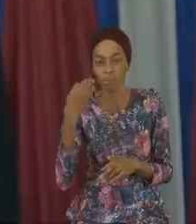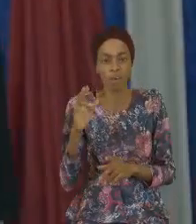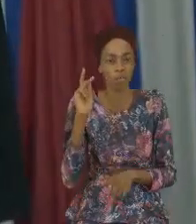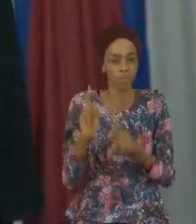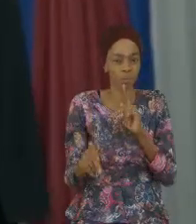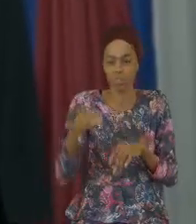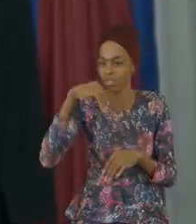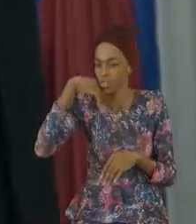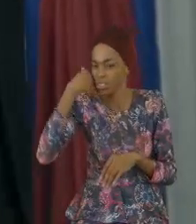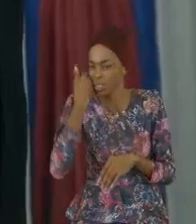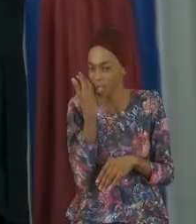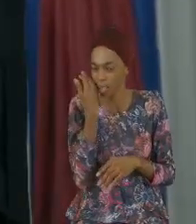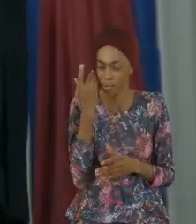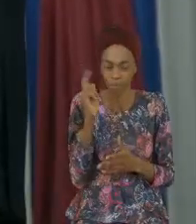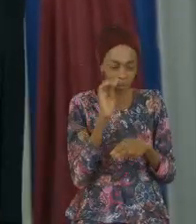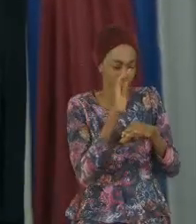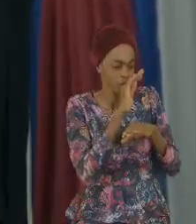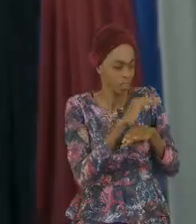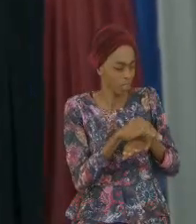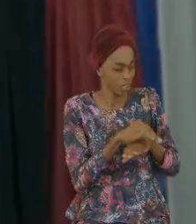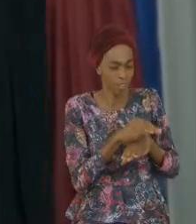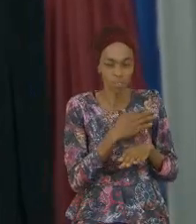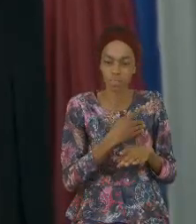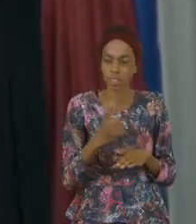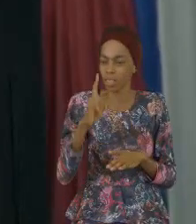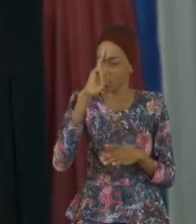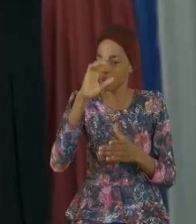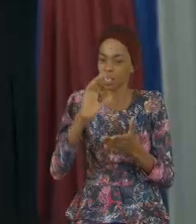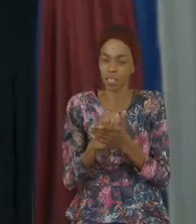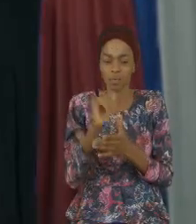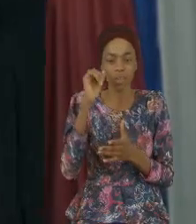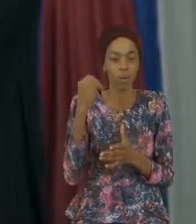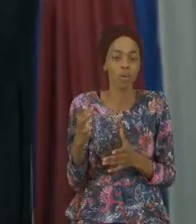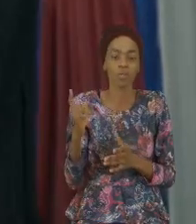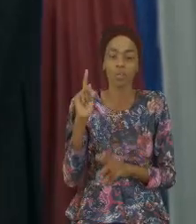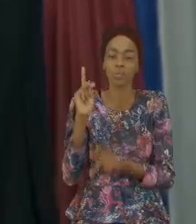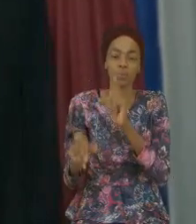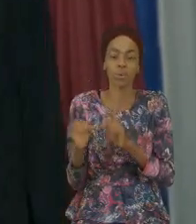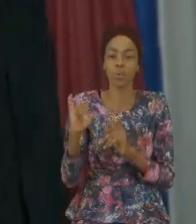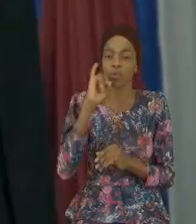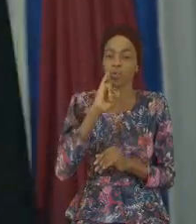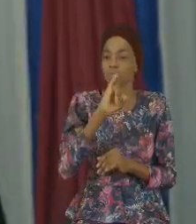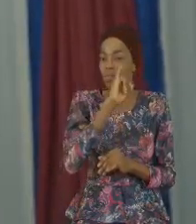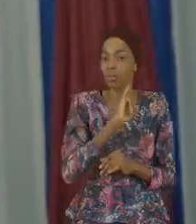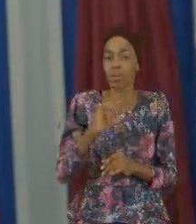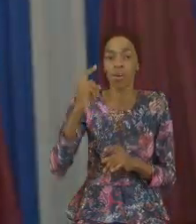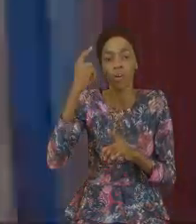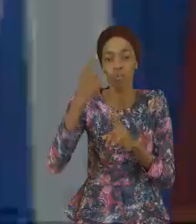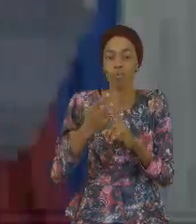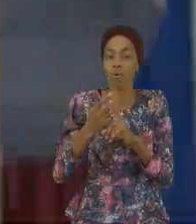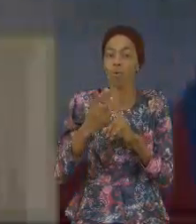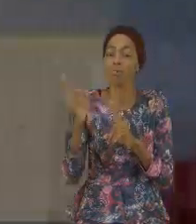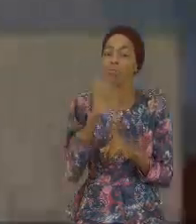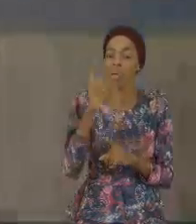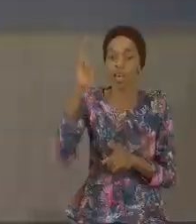degradation, the shame, the belittling of the people of Israel from where Christ will come. Now